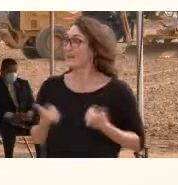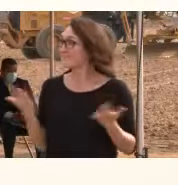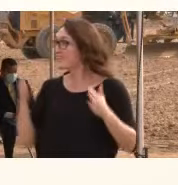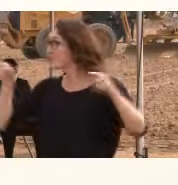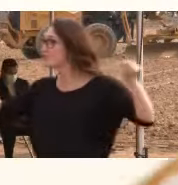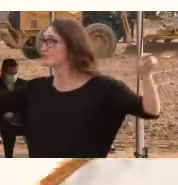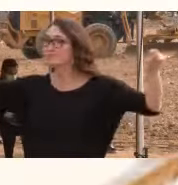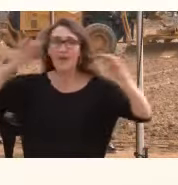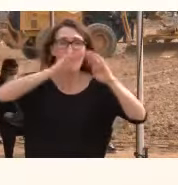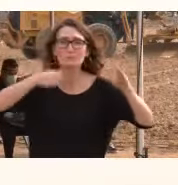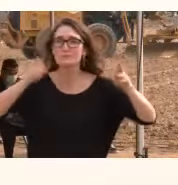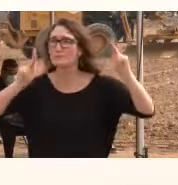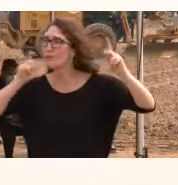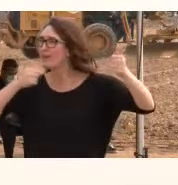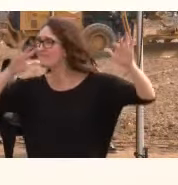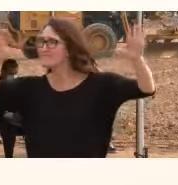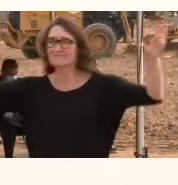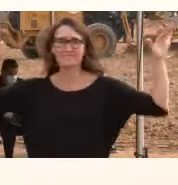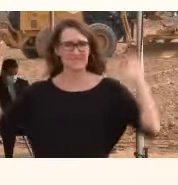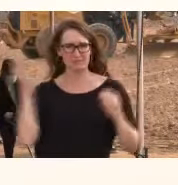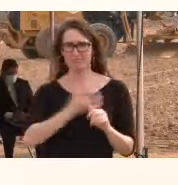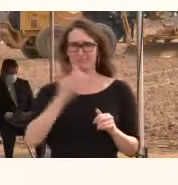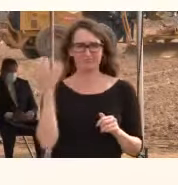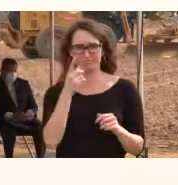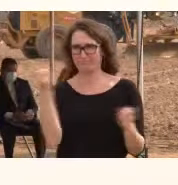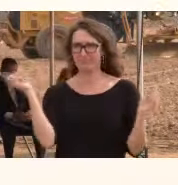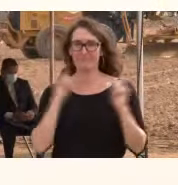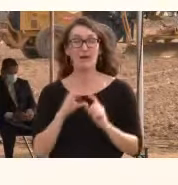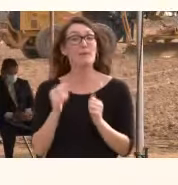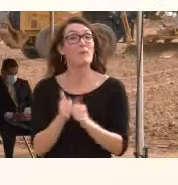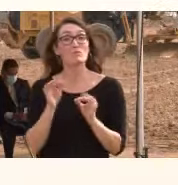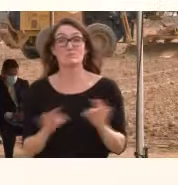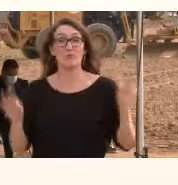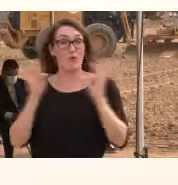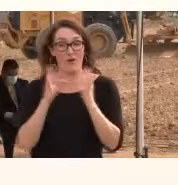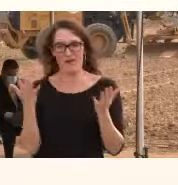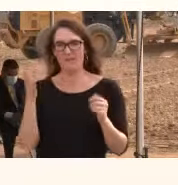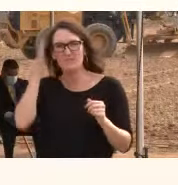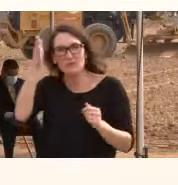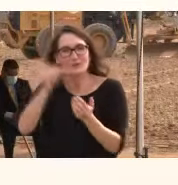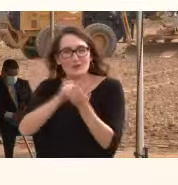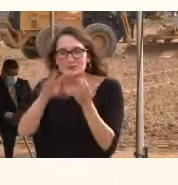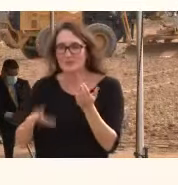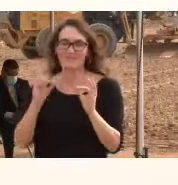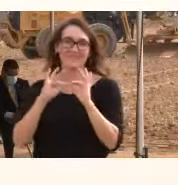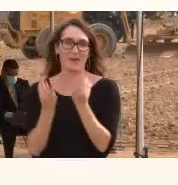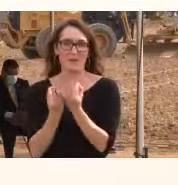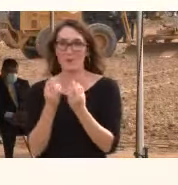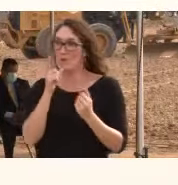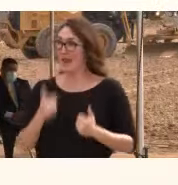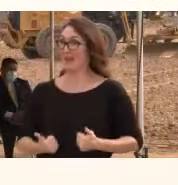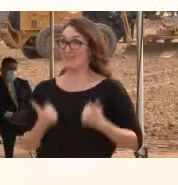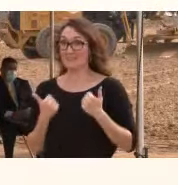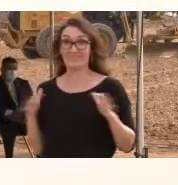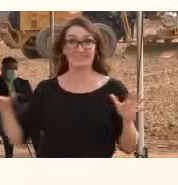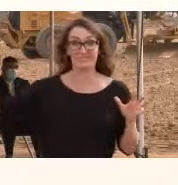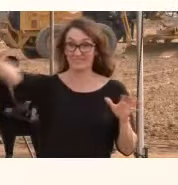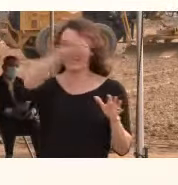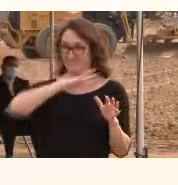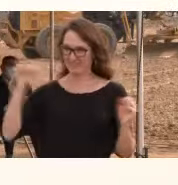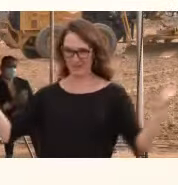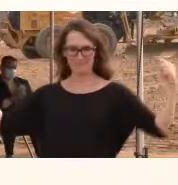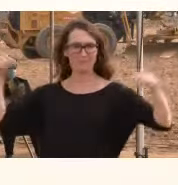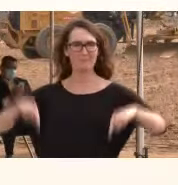in West Fresno, and most importantly, the future students and families that reside in this